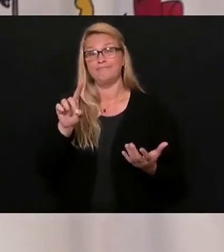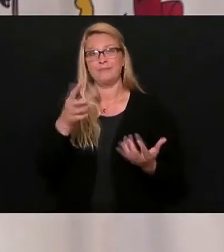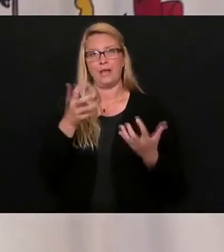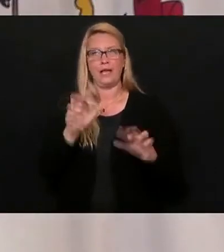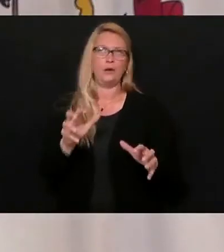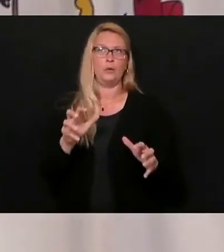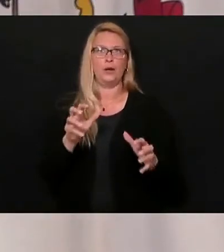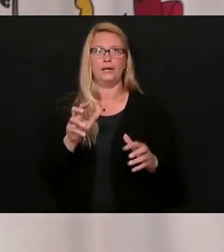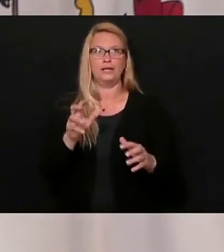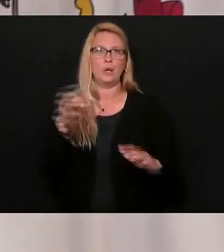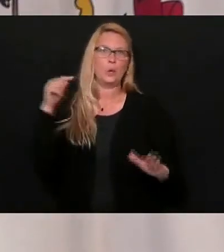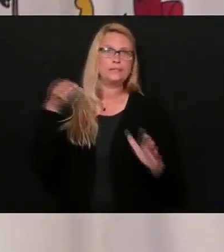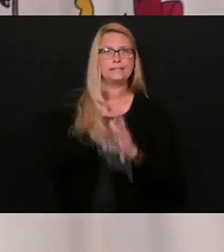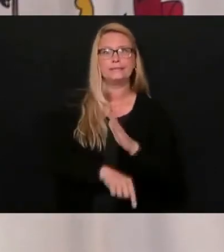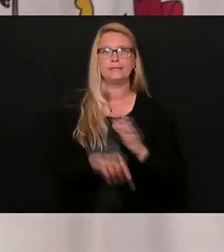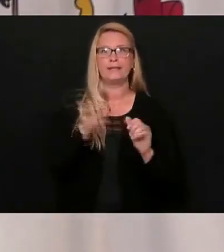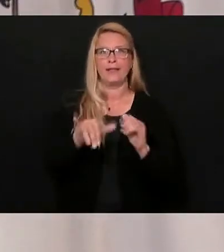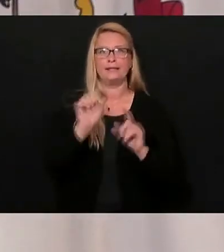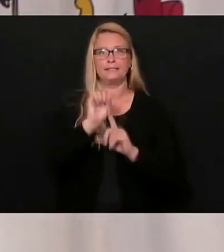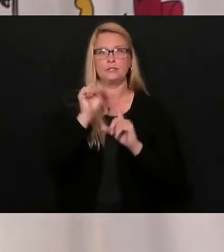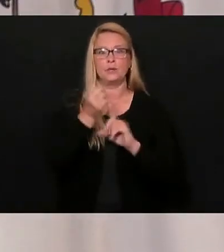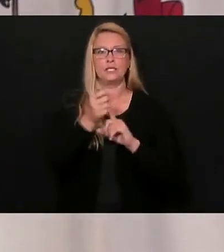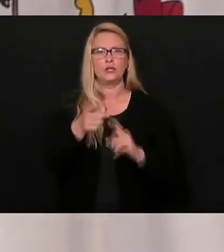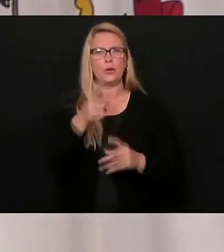got to just entrust in me that there